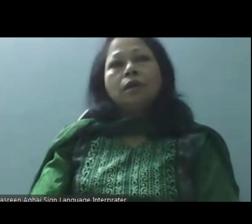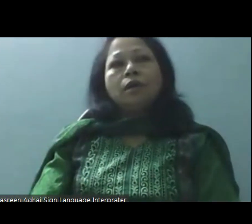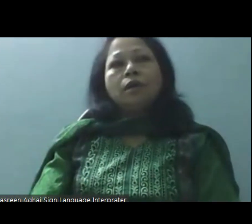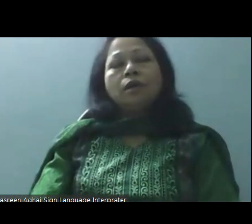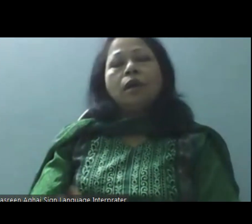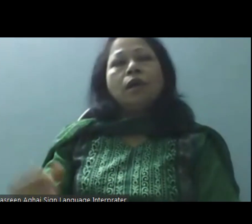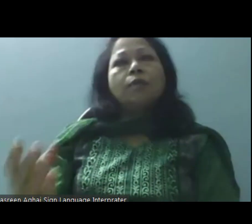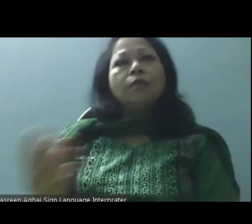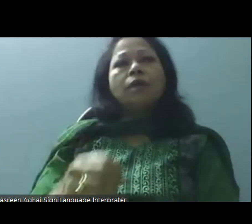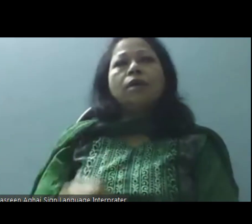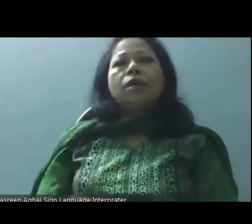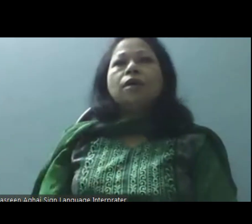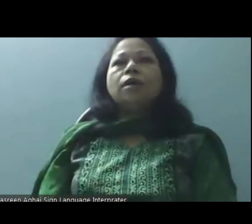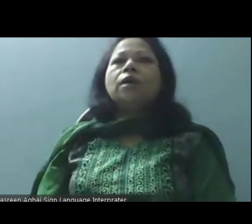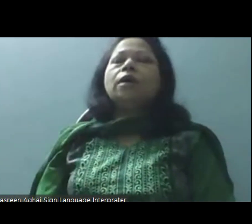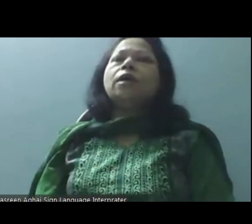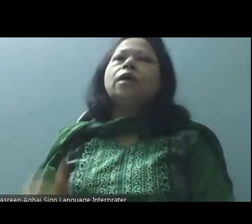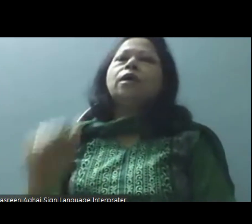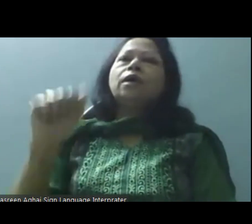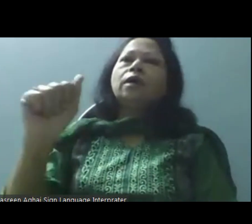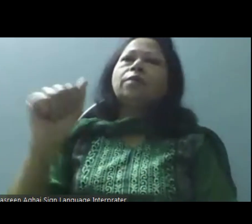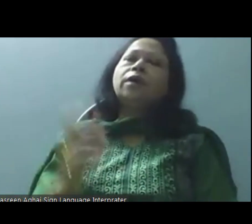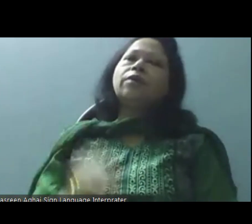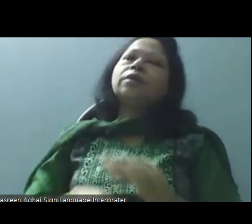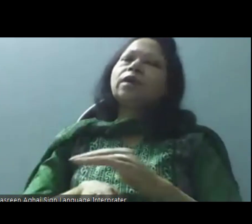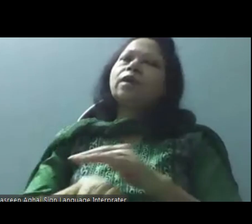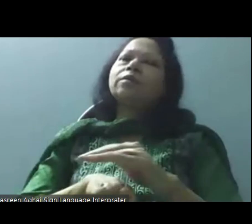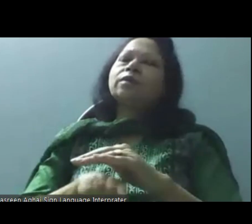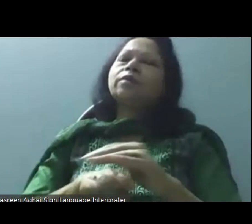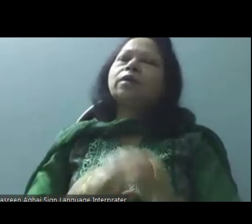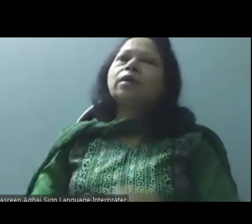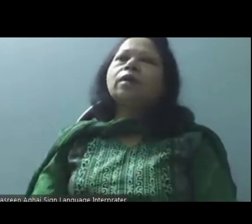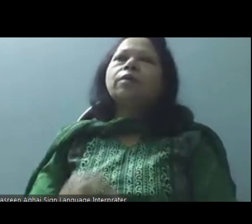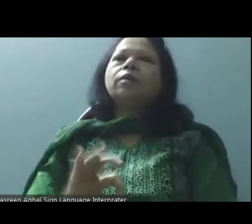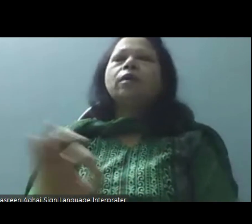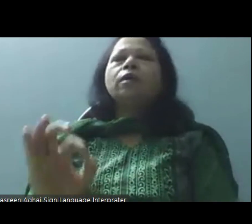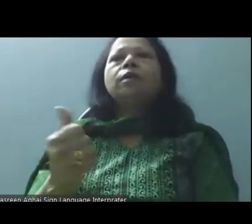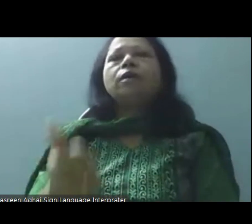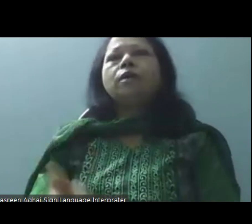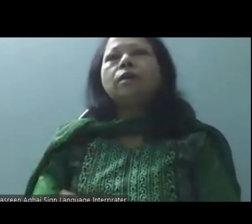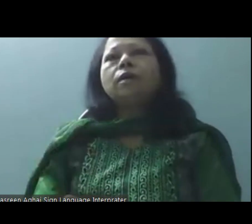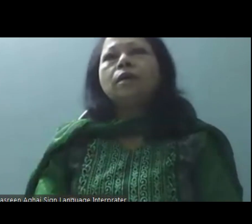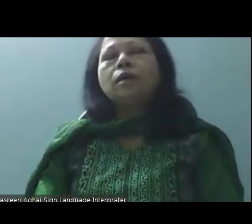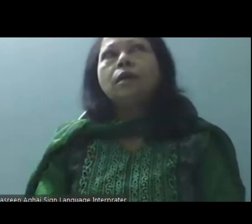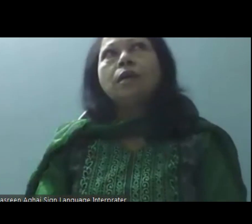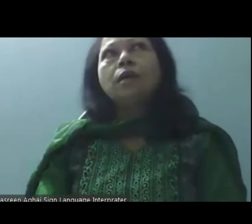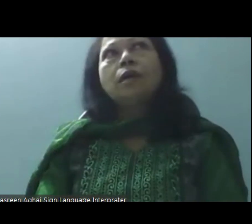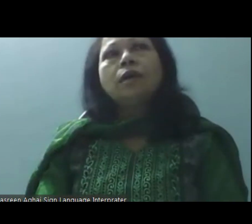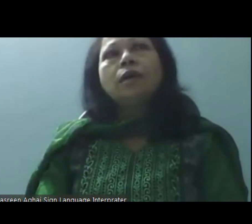applications that are accessible and that are really so